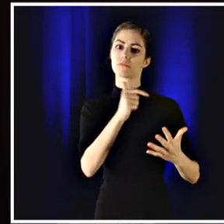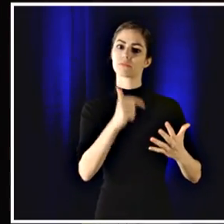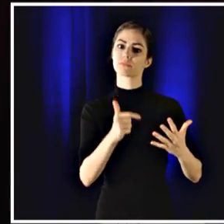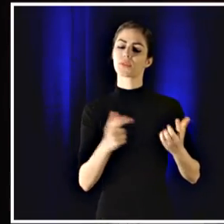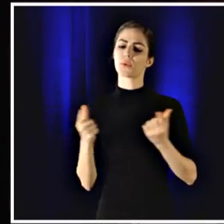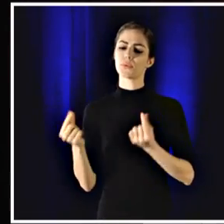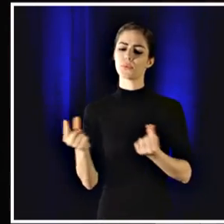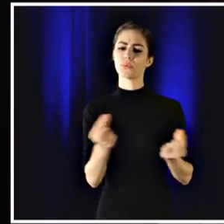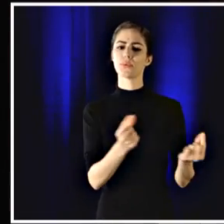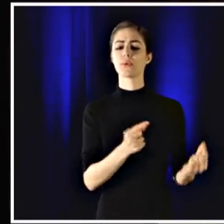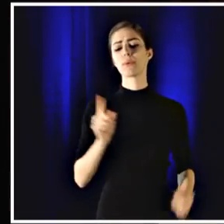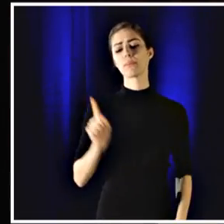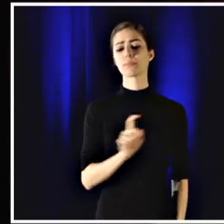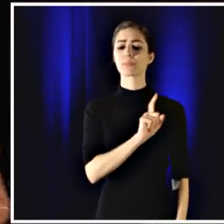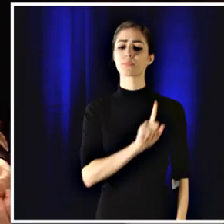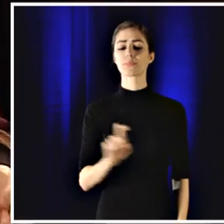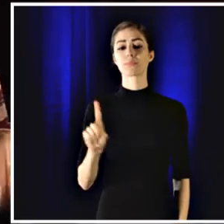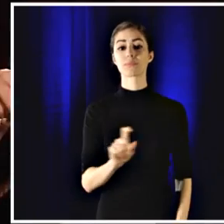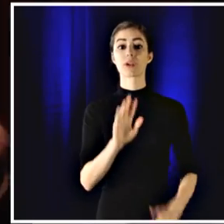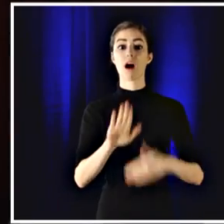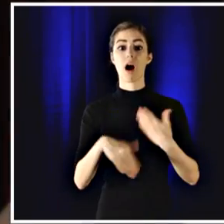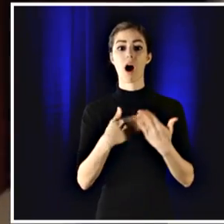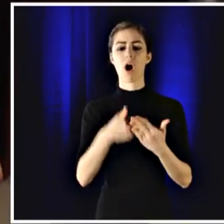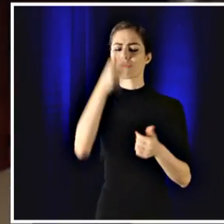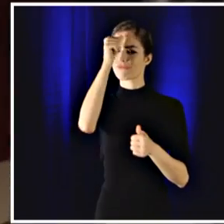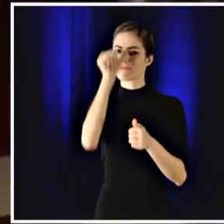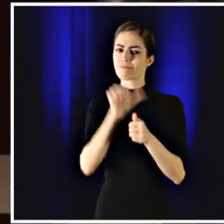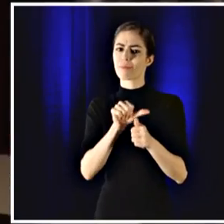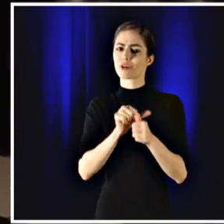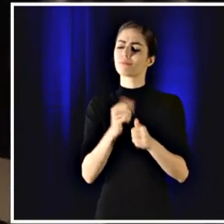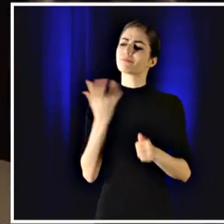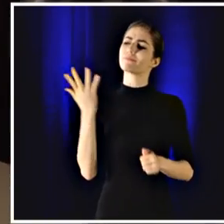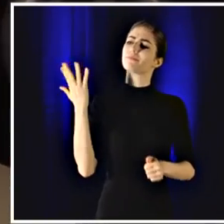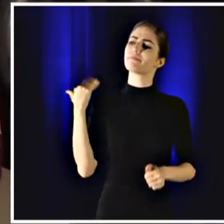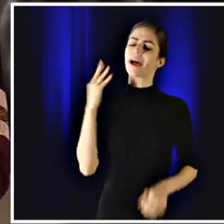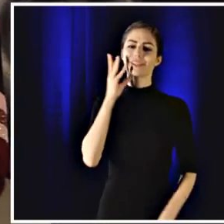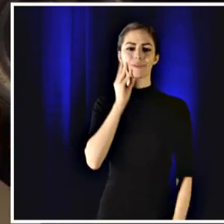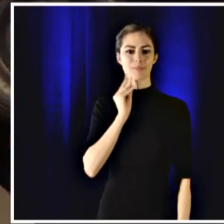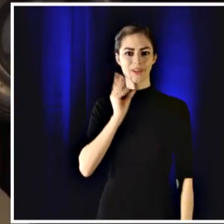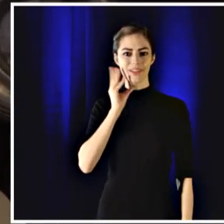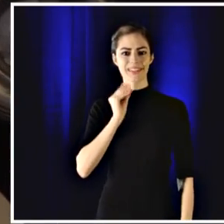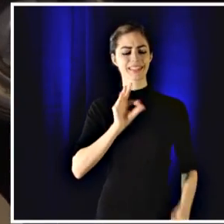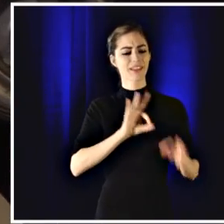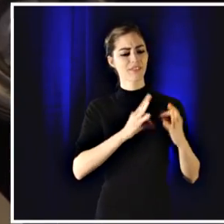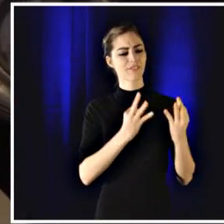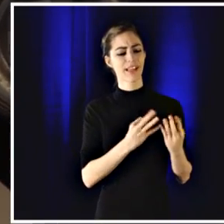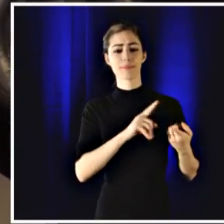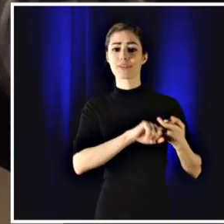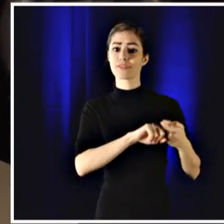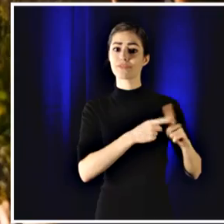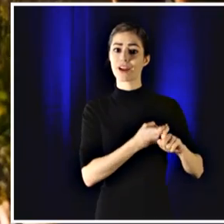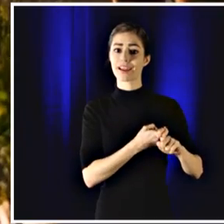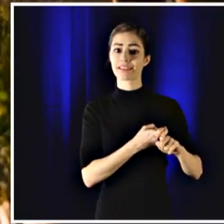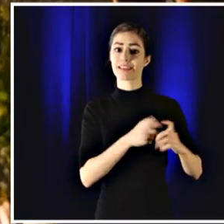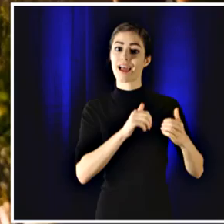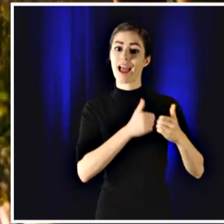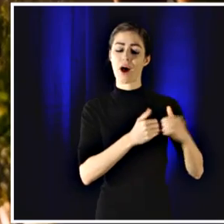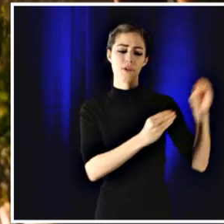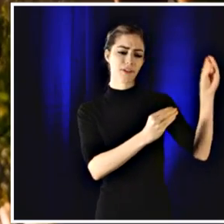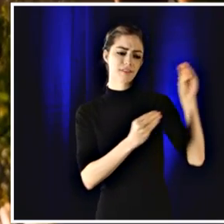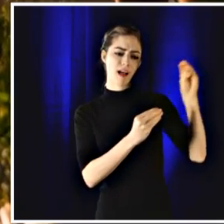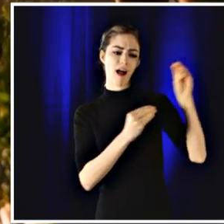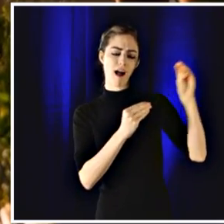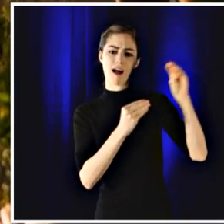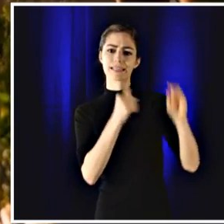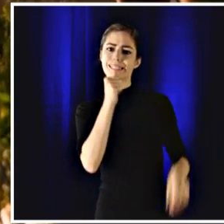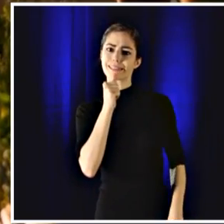roots, where she came from, the people who loved her most and the tools that they taught her. Dorothy's life